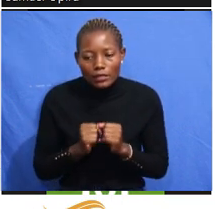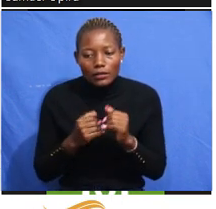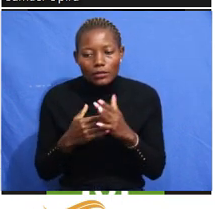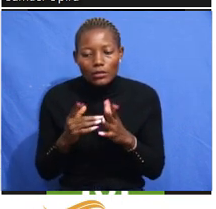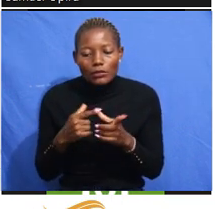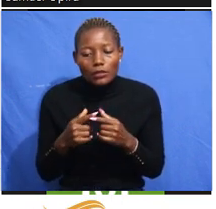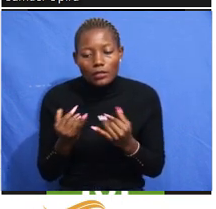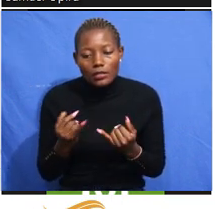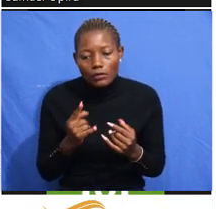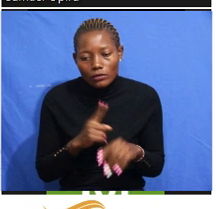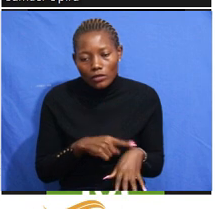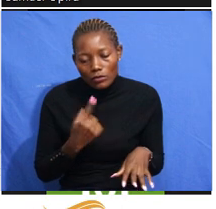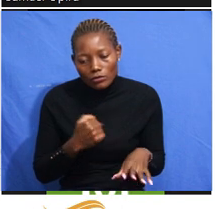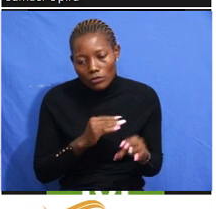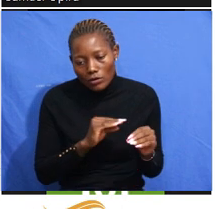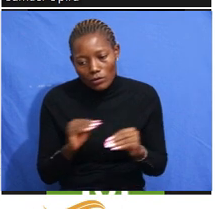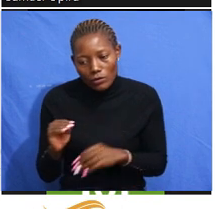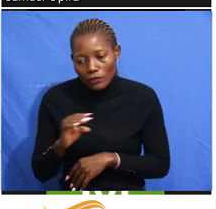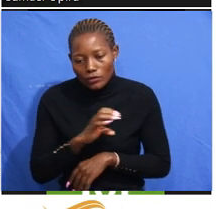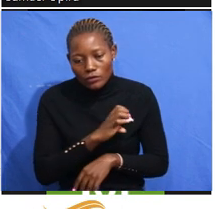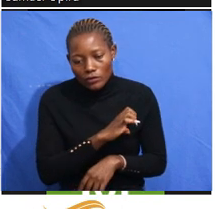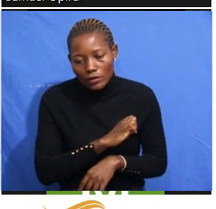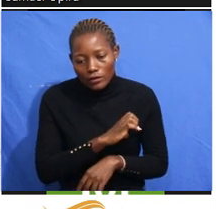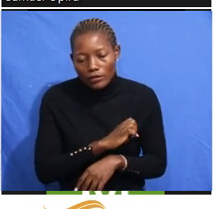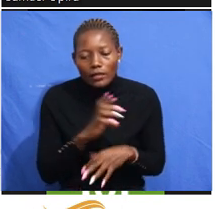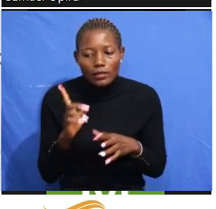when we go to endurance, then we have the